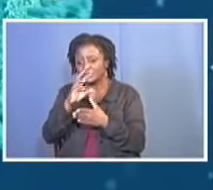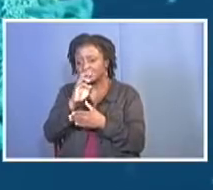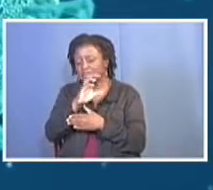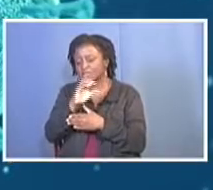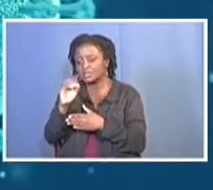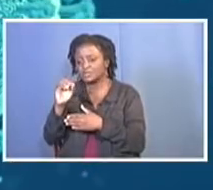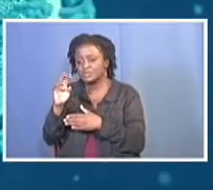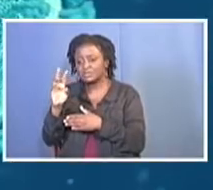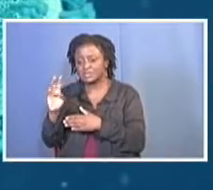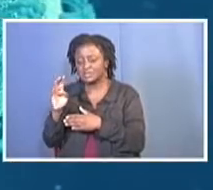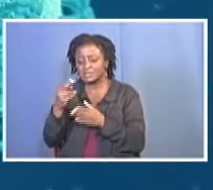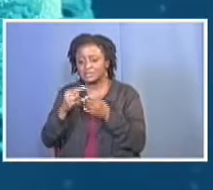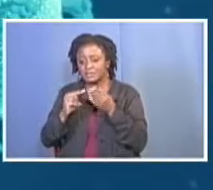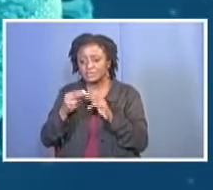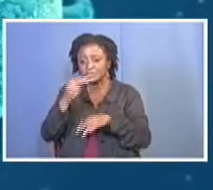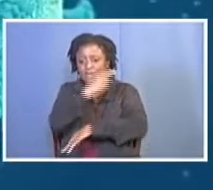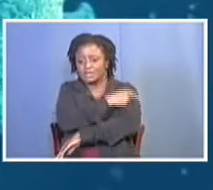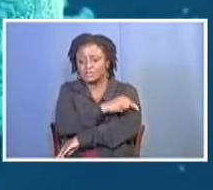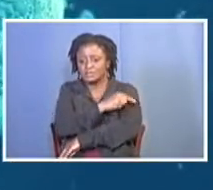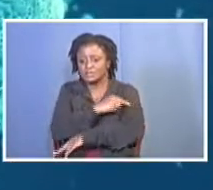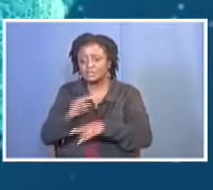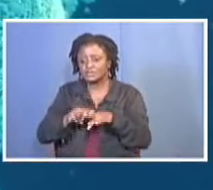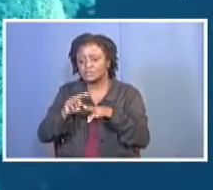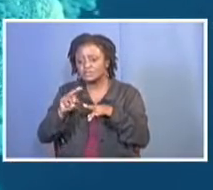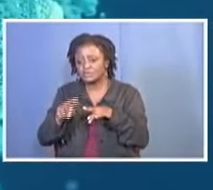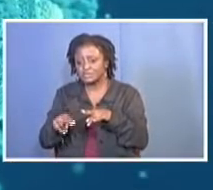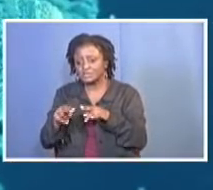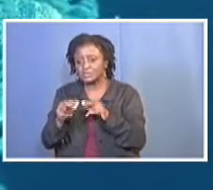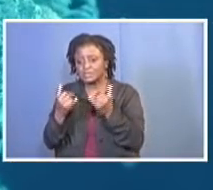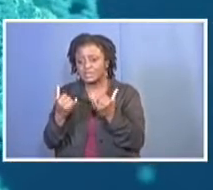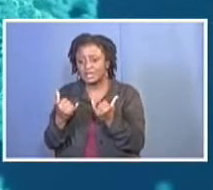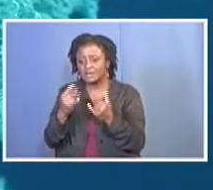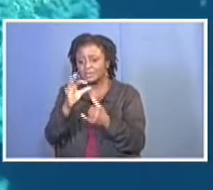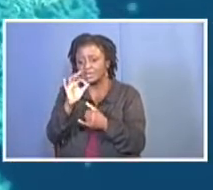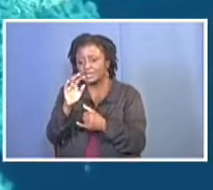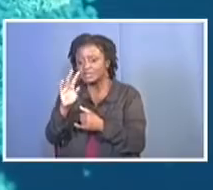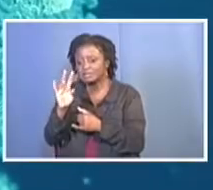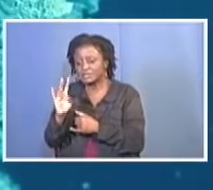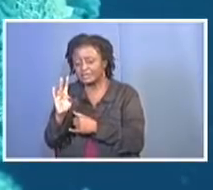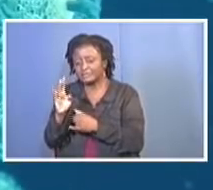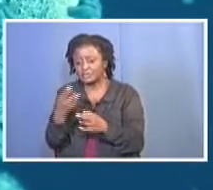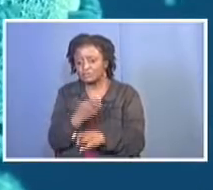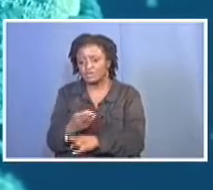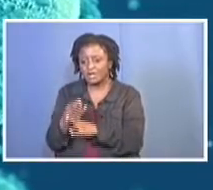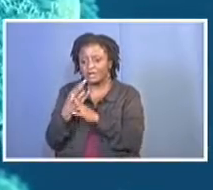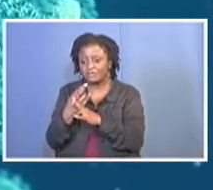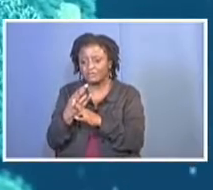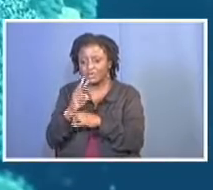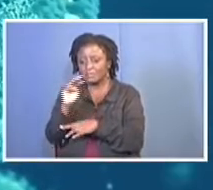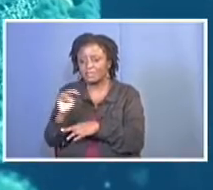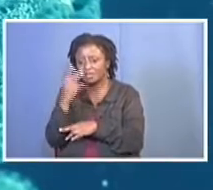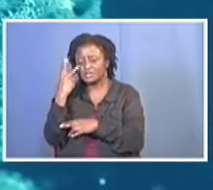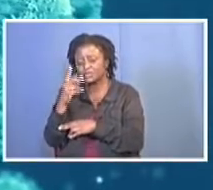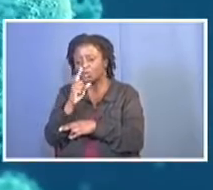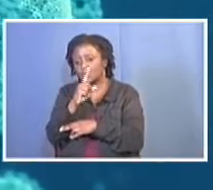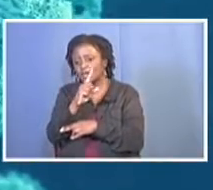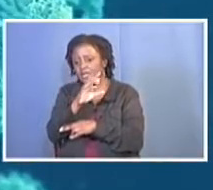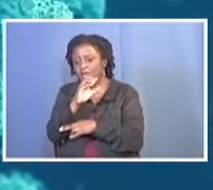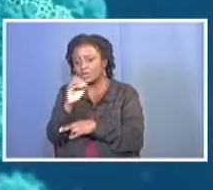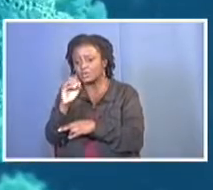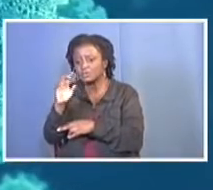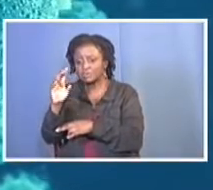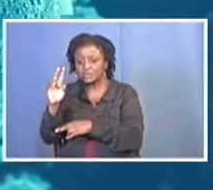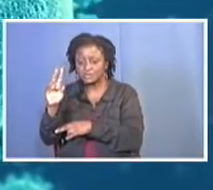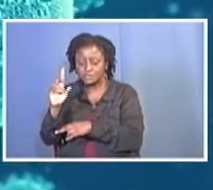32,606. Hospitalizations steadily decreasing with now 97. As for recoveries, Monday saw another